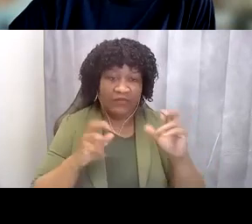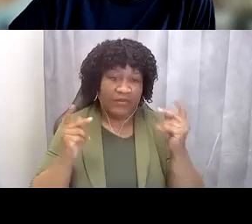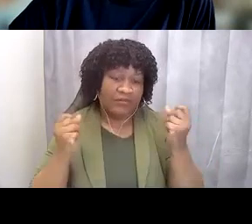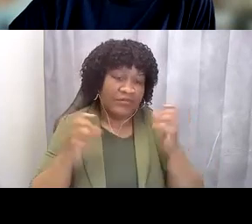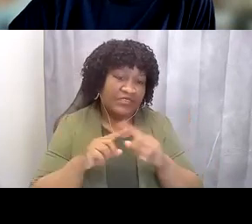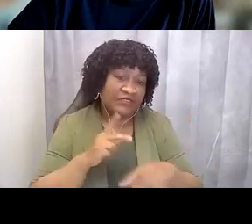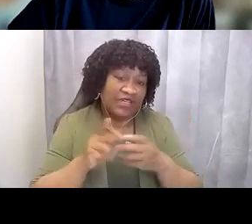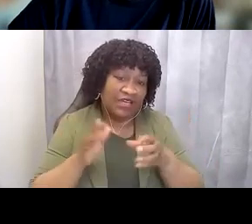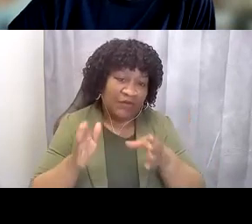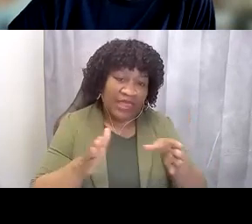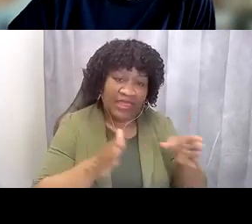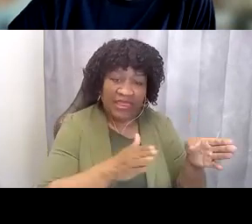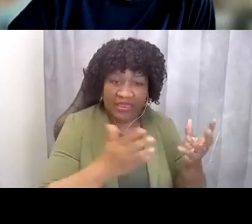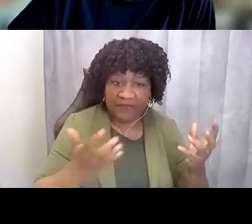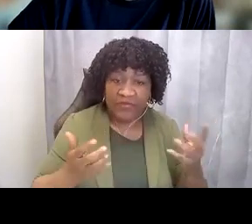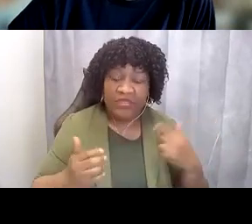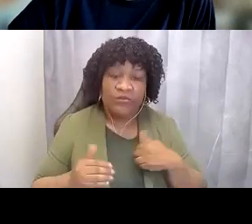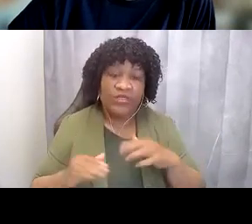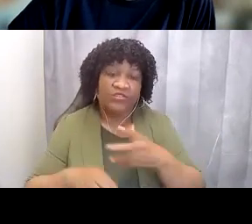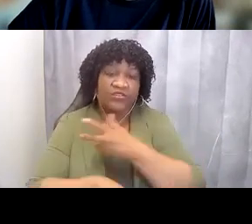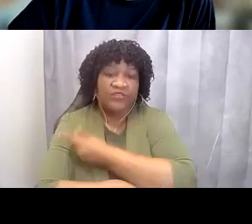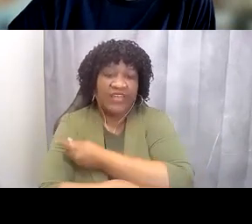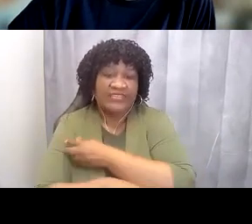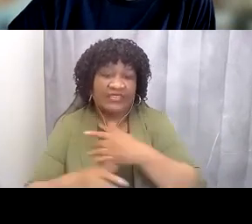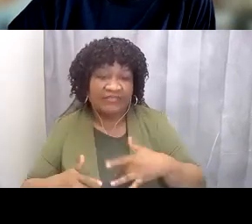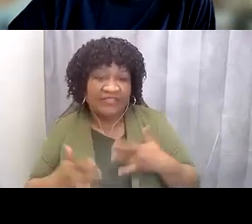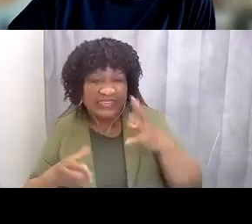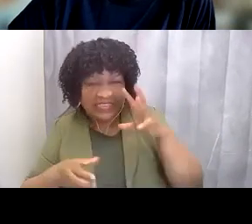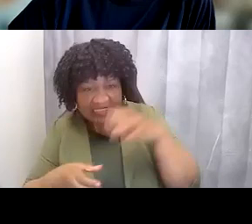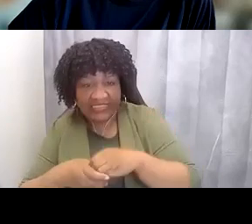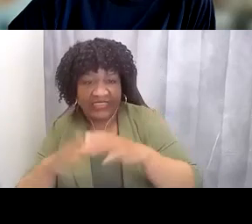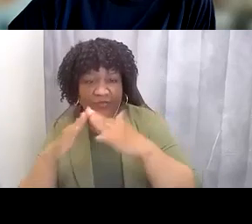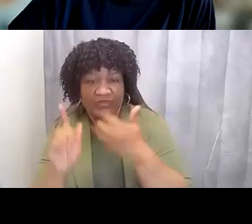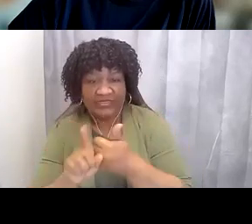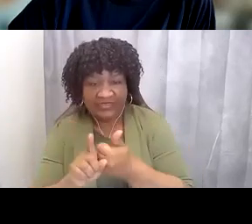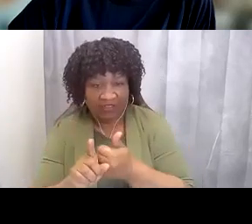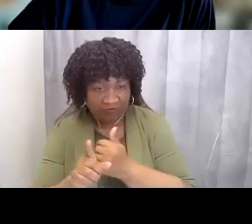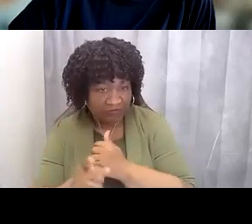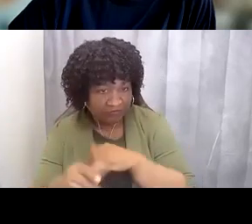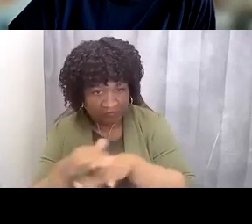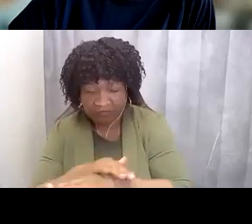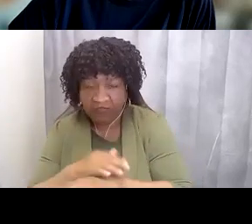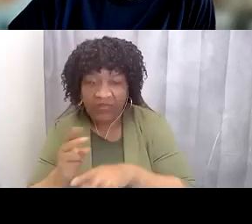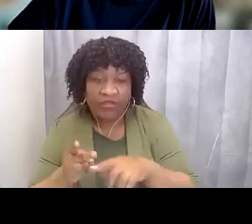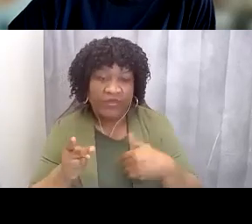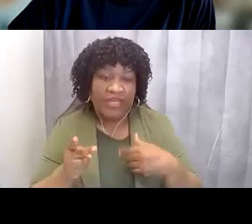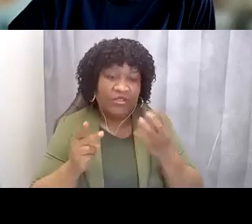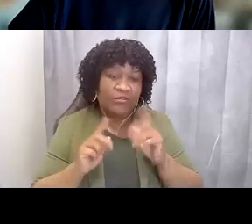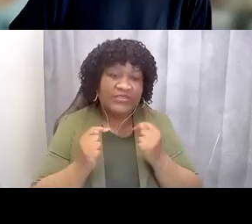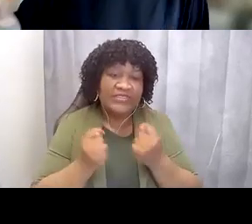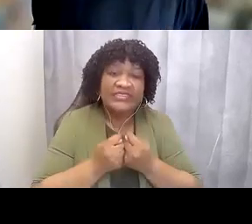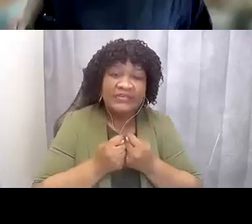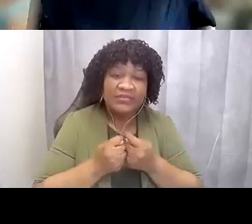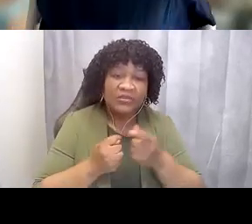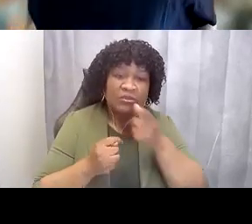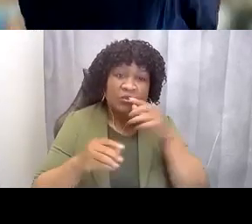different ways. We do vaccine events in community. We have multiple teams who